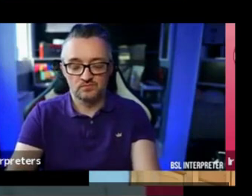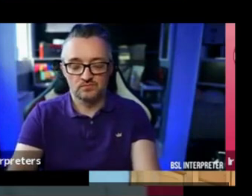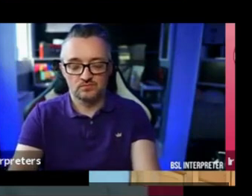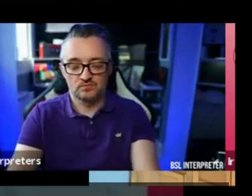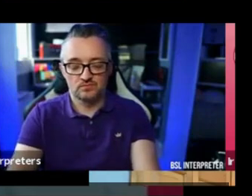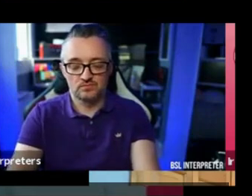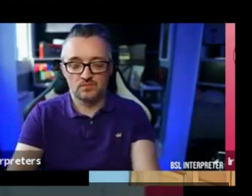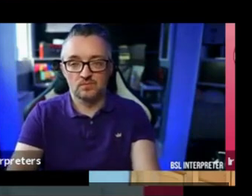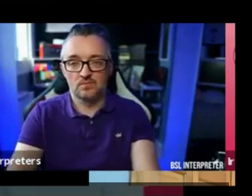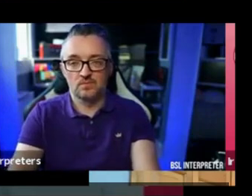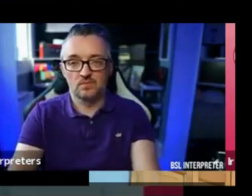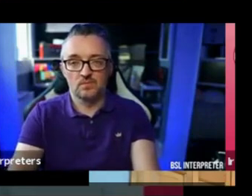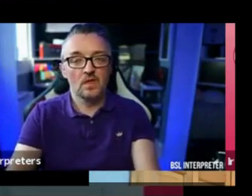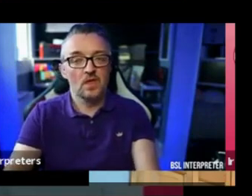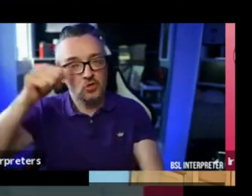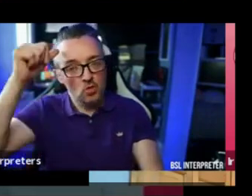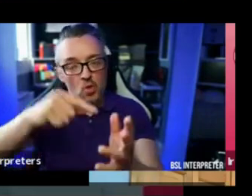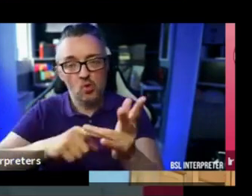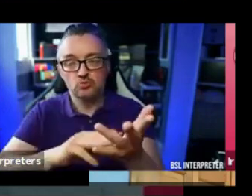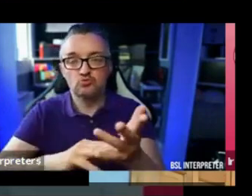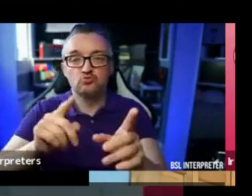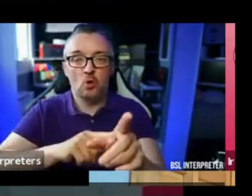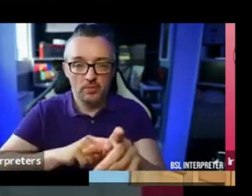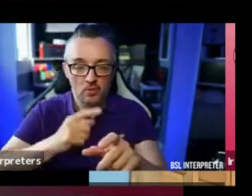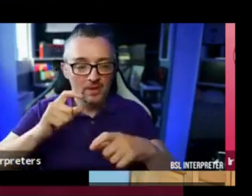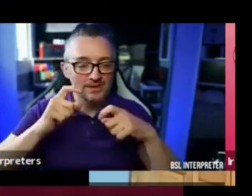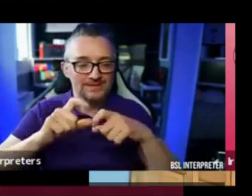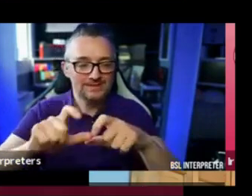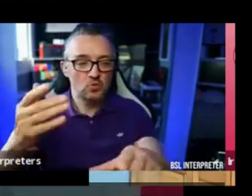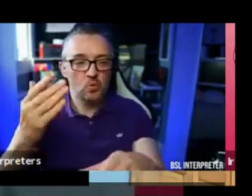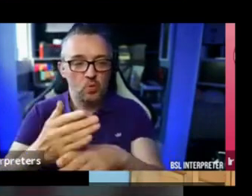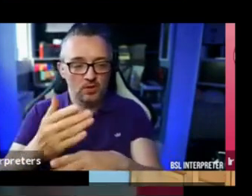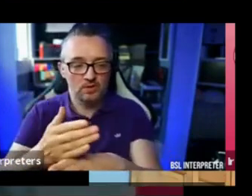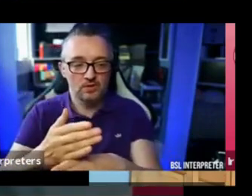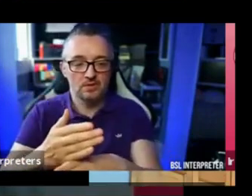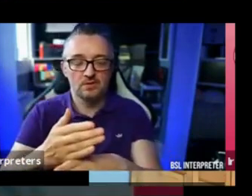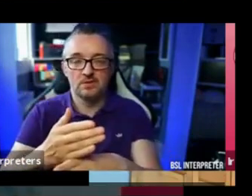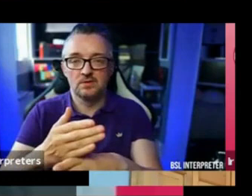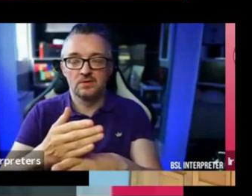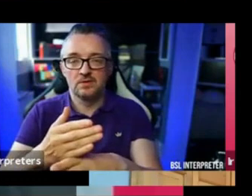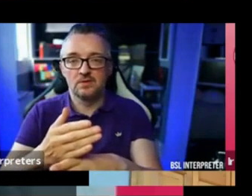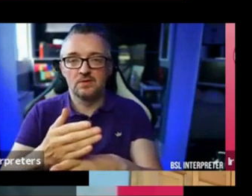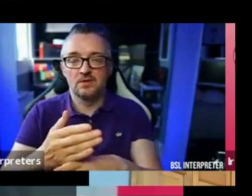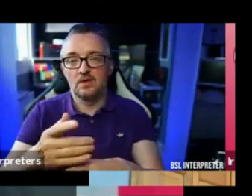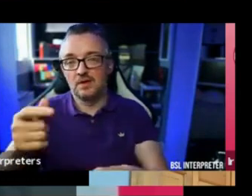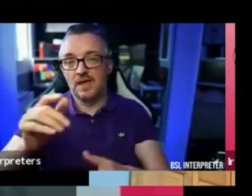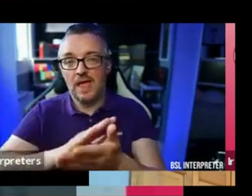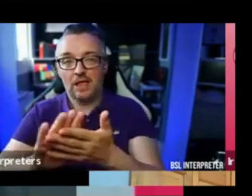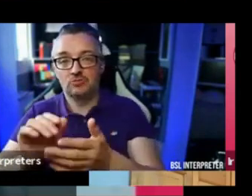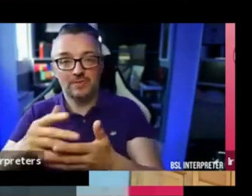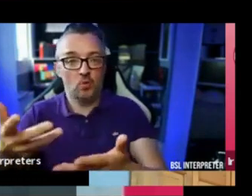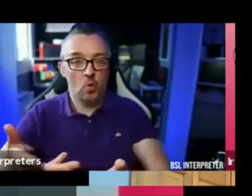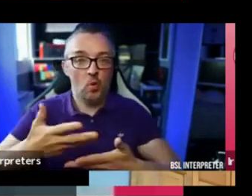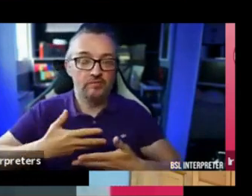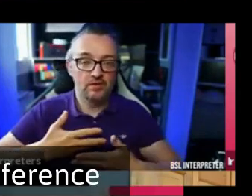all continue. And I know that Tommy will continue his work with Maureen, and certainly Henry's